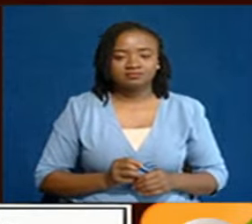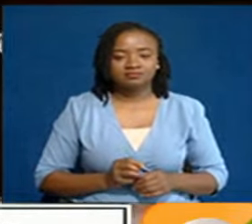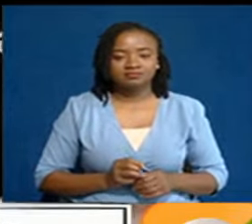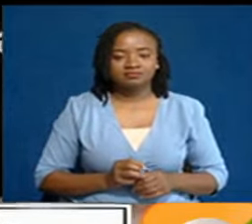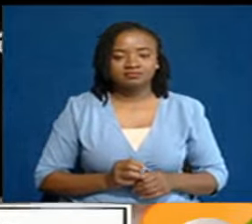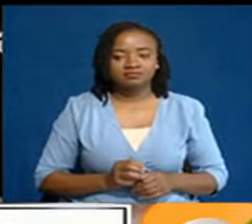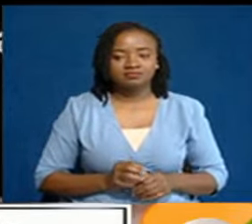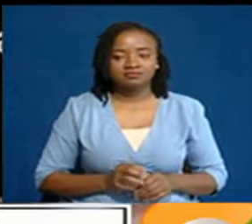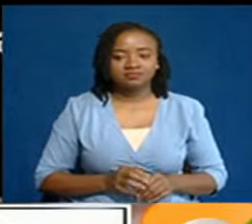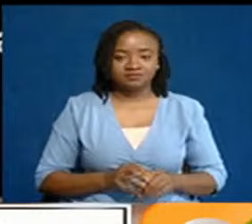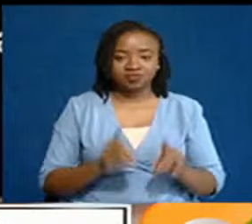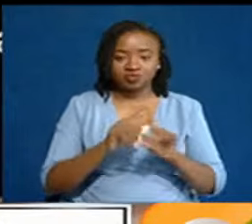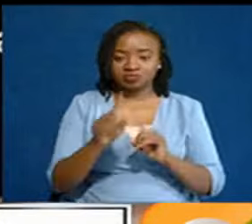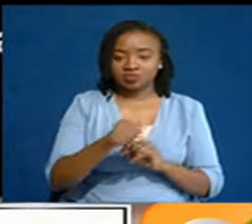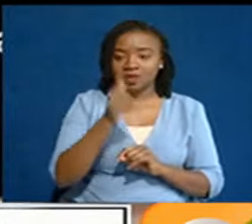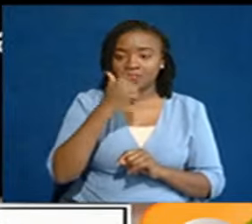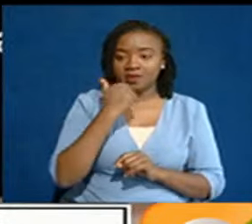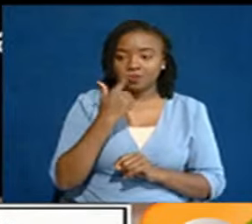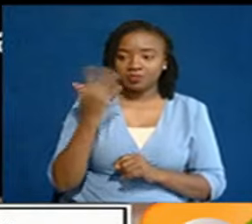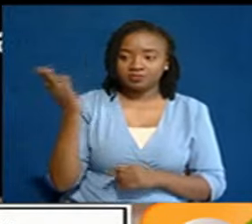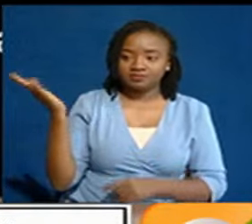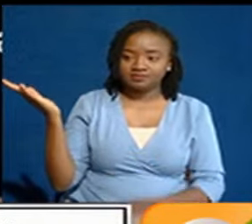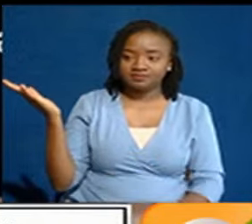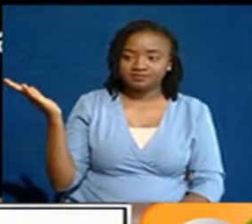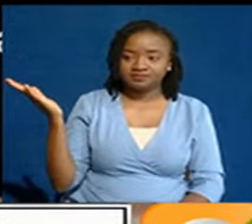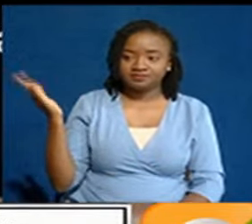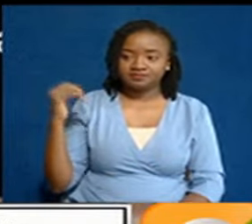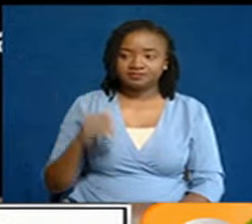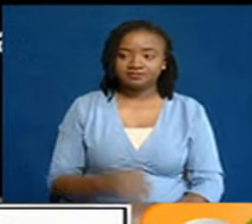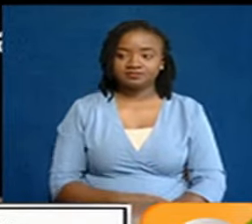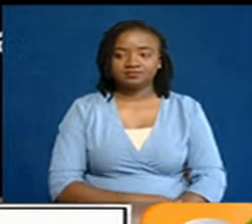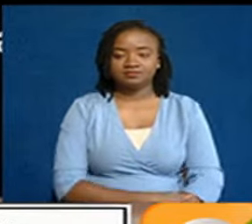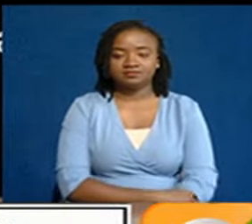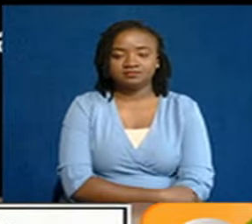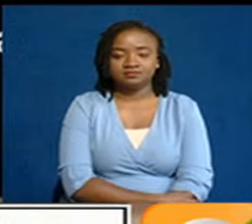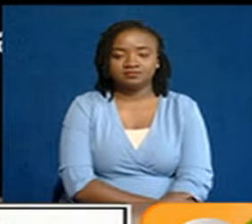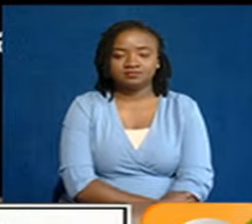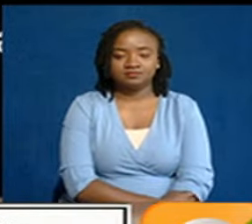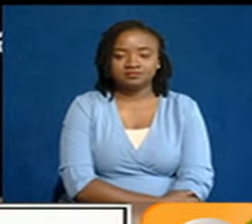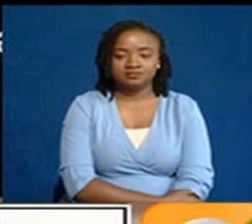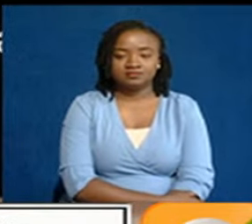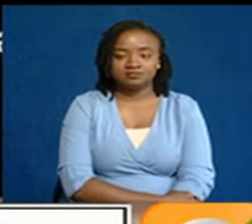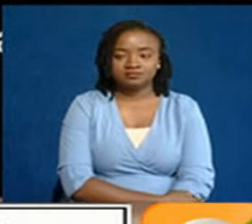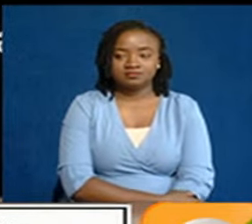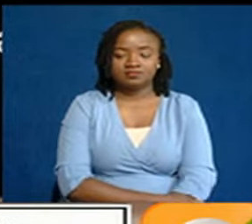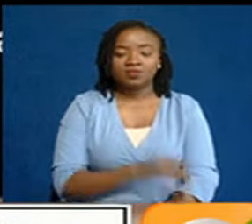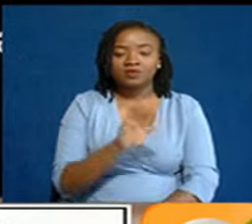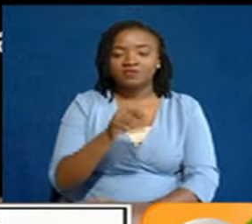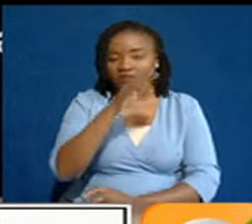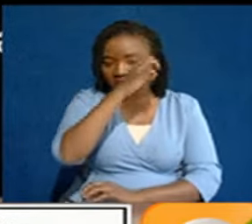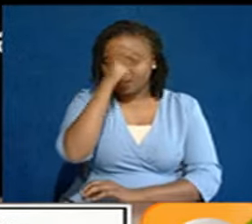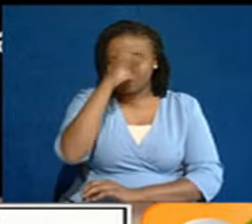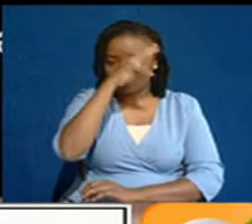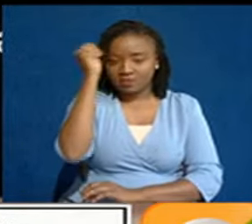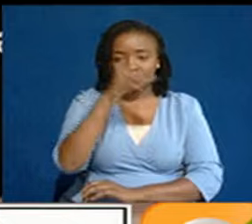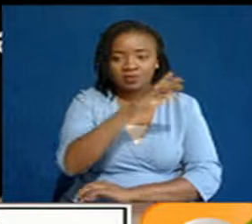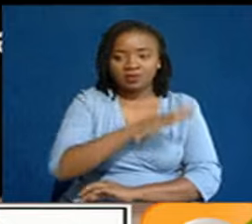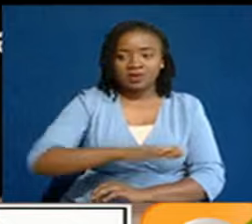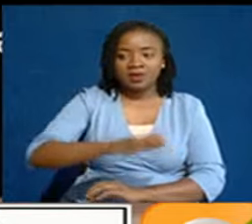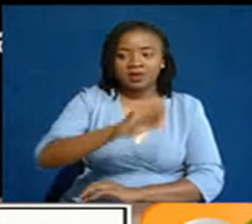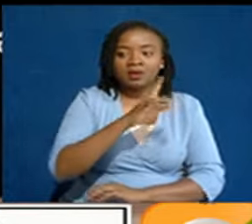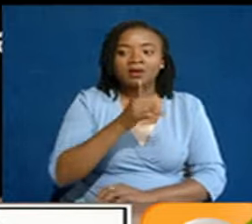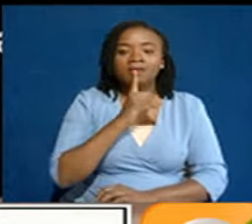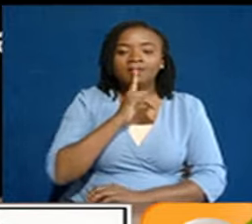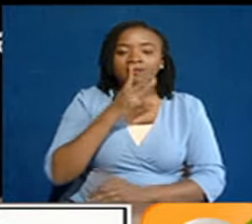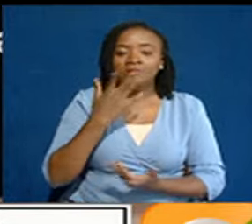realities. Others include Marakwet West MP Timothy Kipchumba from President Ruto's Elgeyo Marakwet Bastion, who opined that there